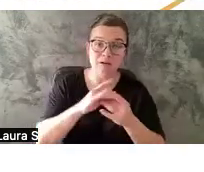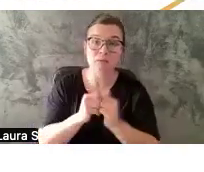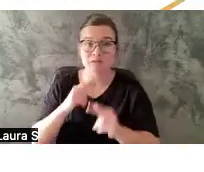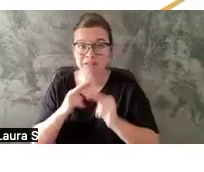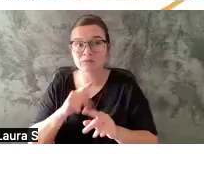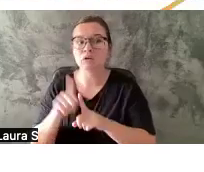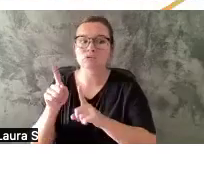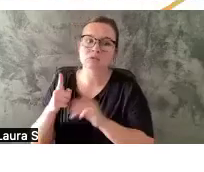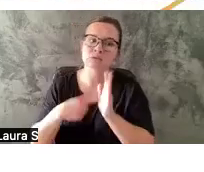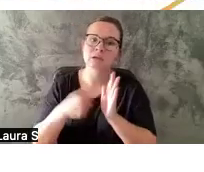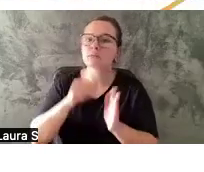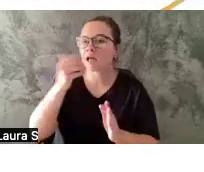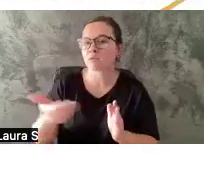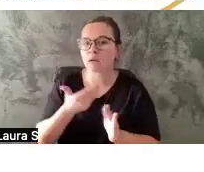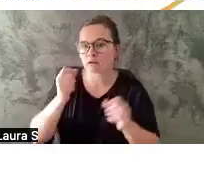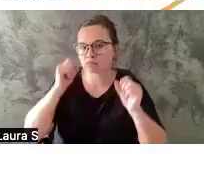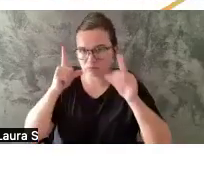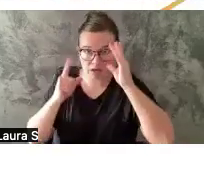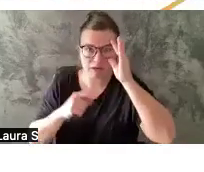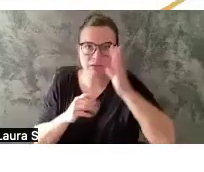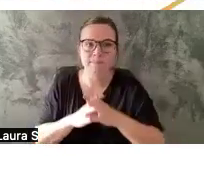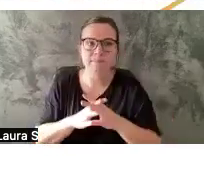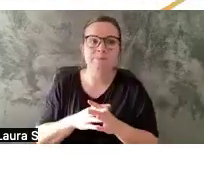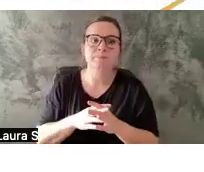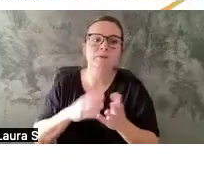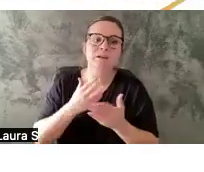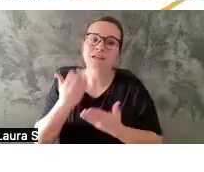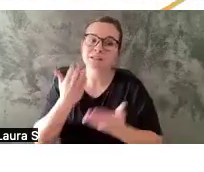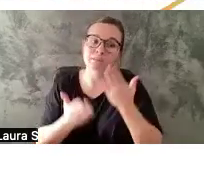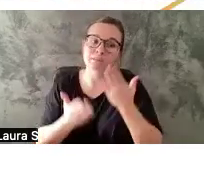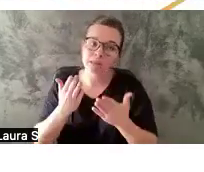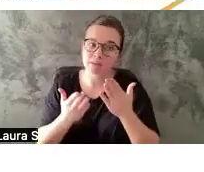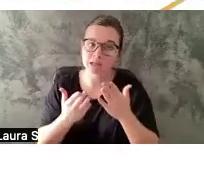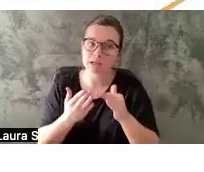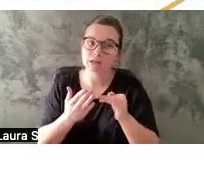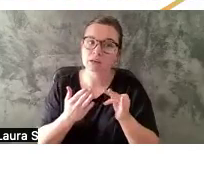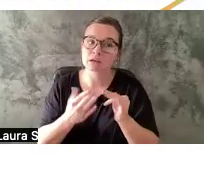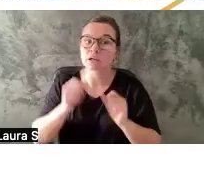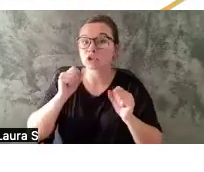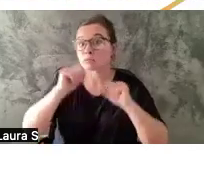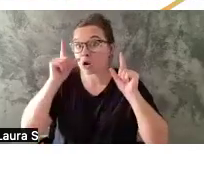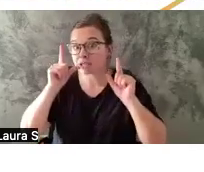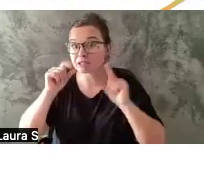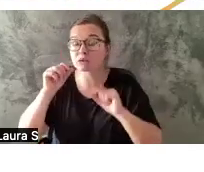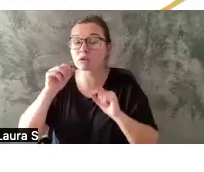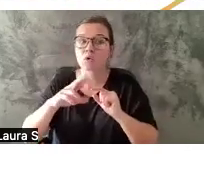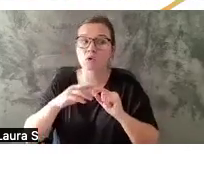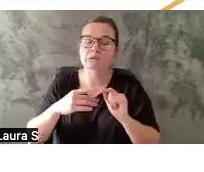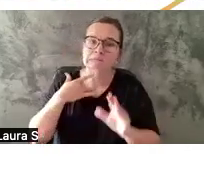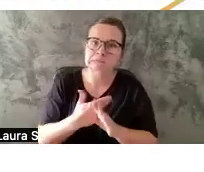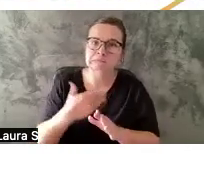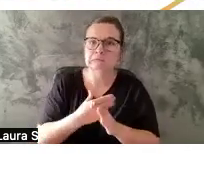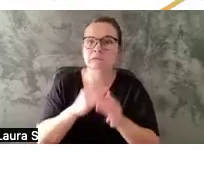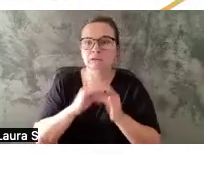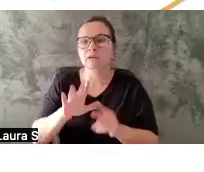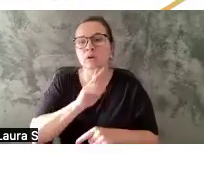Also, sometimes very unwelcome surprises, things that may be surprising or disturbing elements of their personal